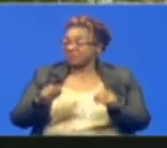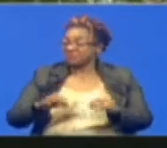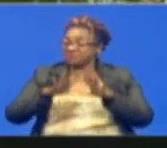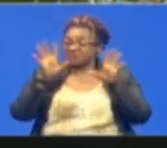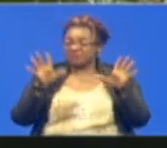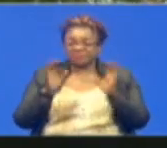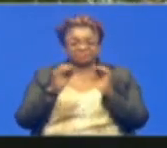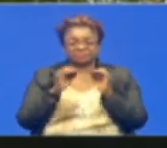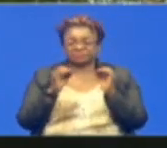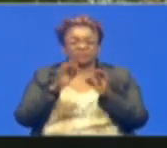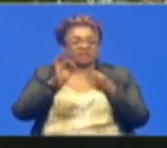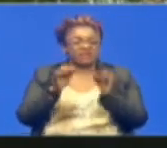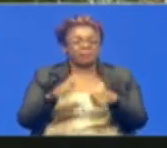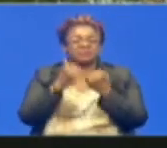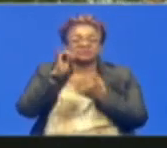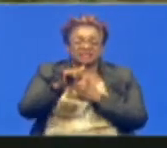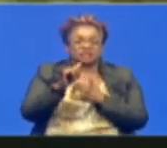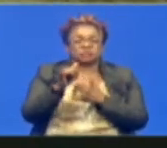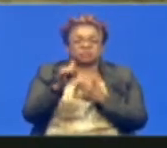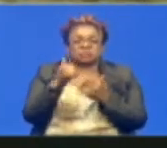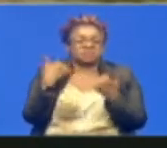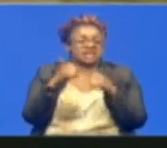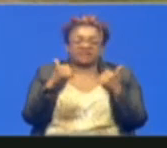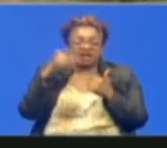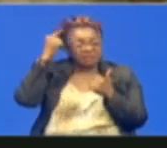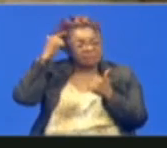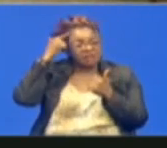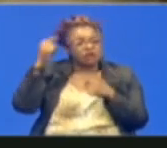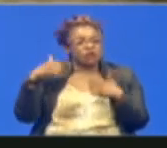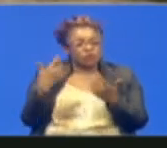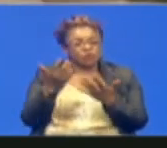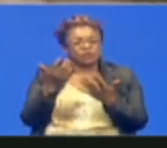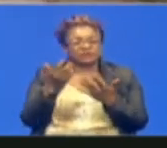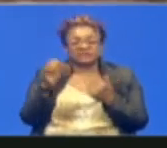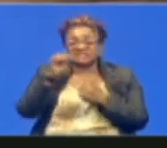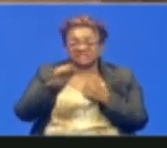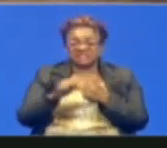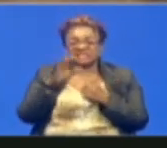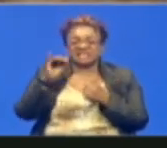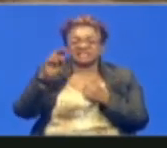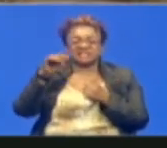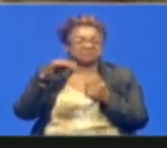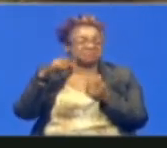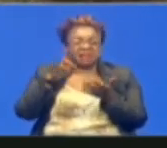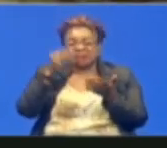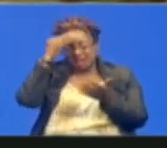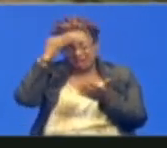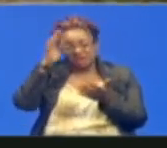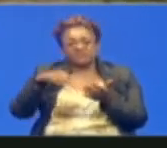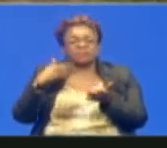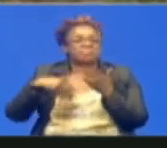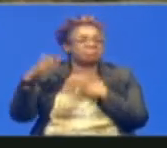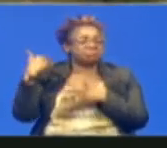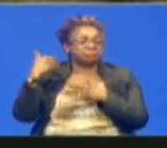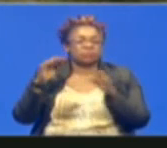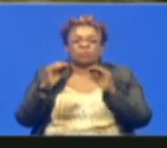lack of a leak detection was just an oversight or whether the state entity failed to learn from the Thange spill